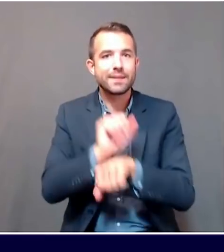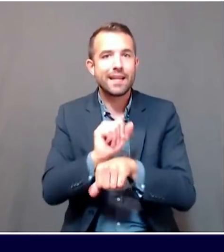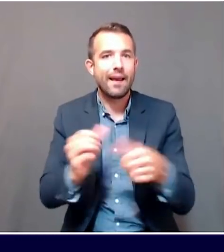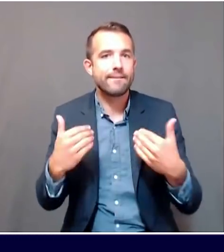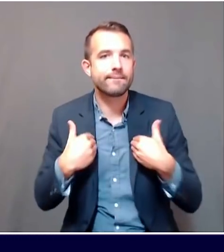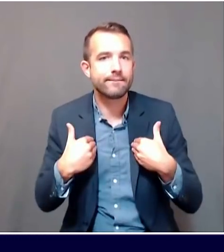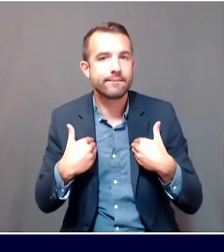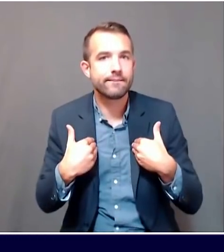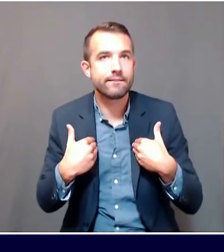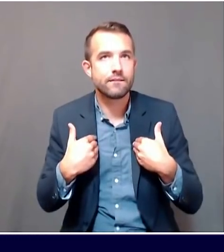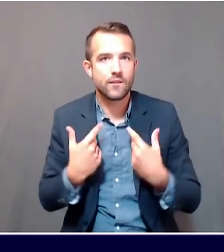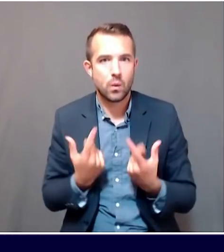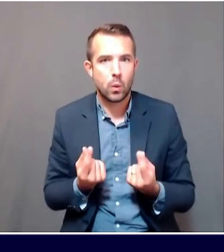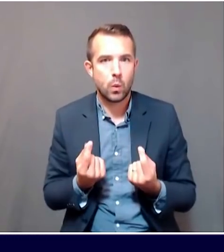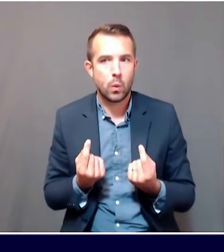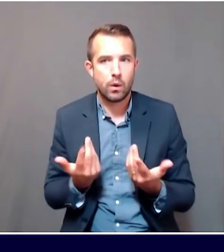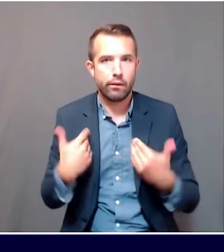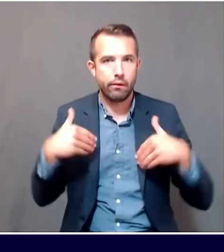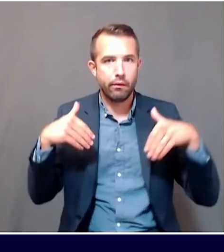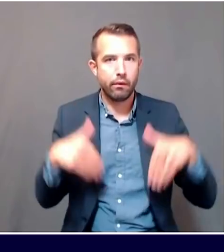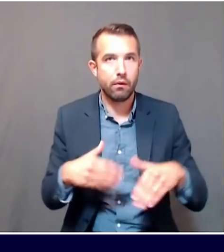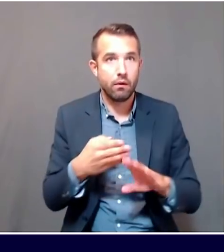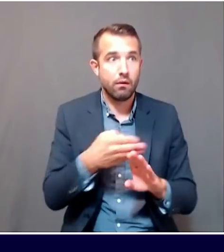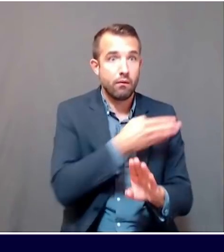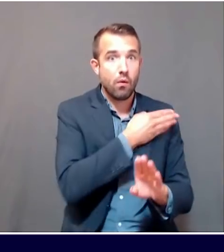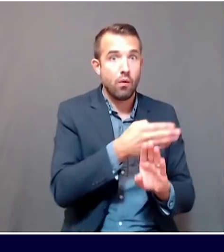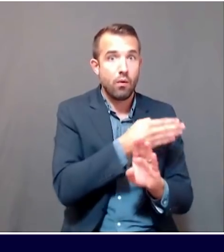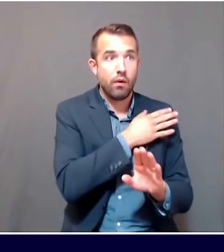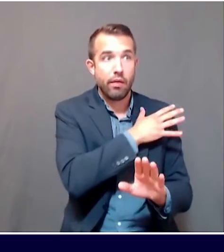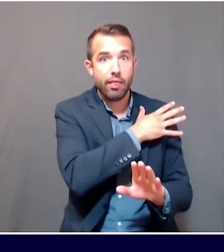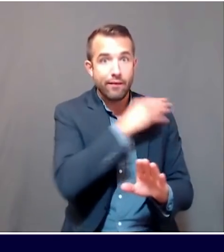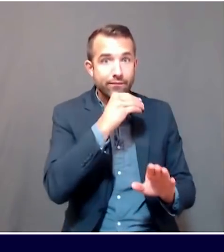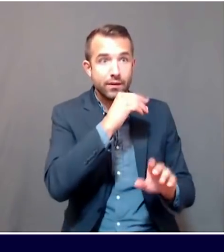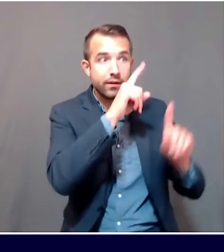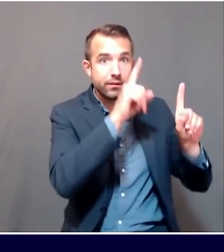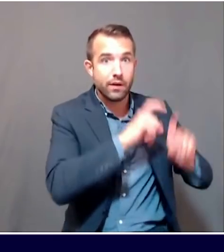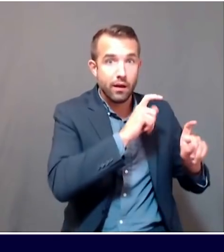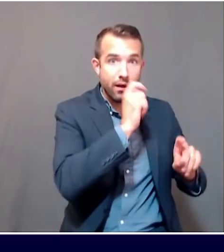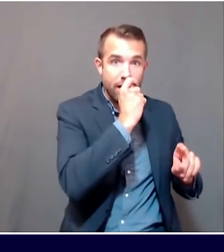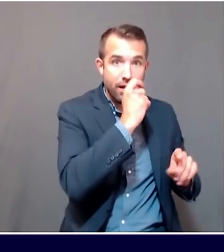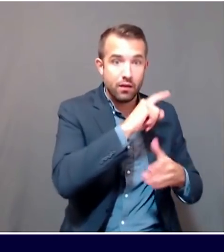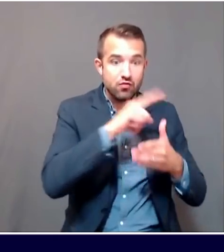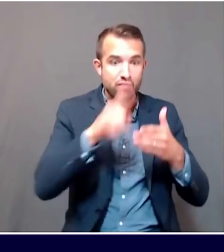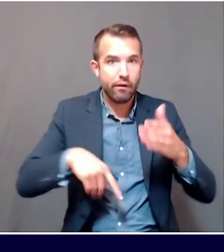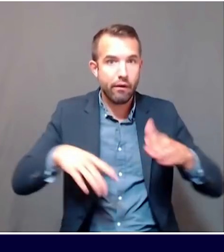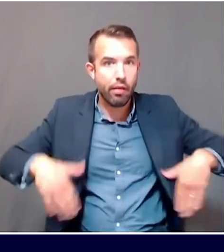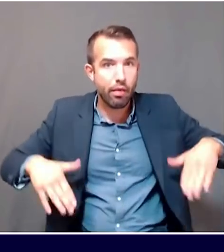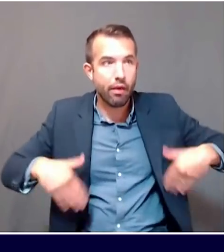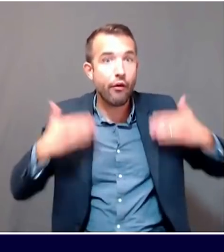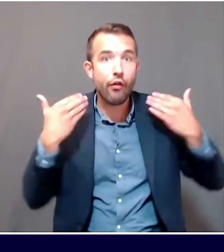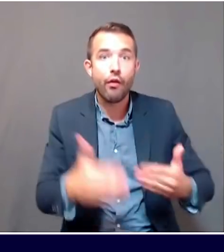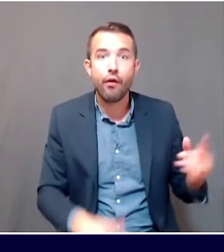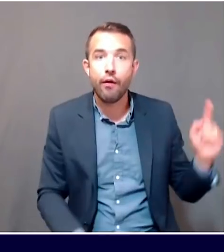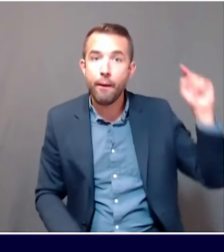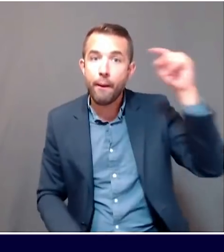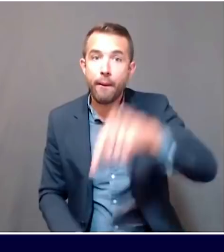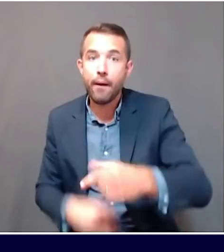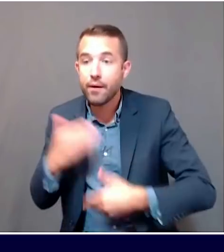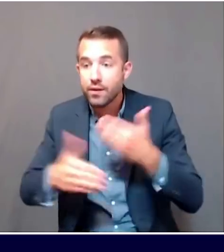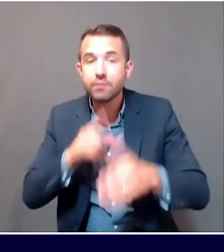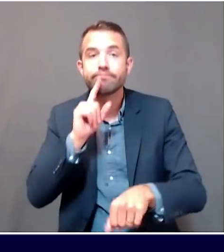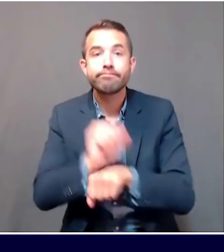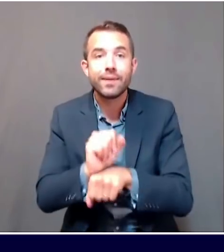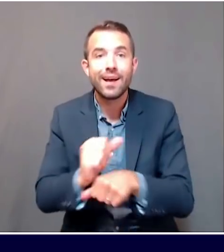home state. Our colleagues at MDI provided them with prompt, accurate public health information in terms